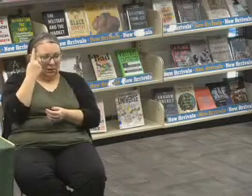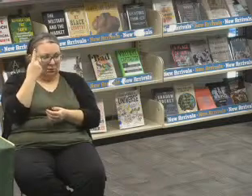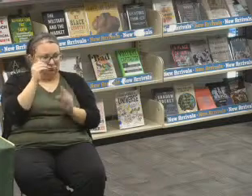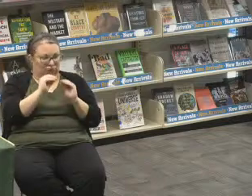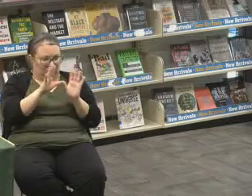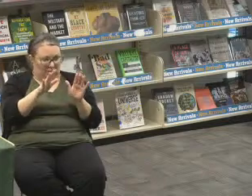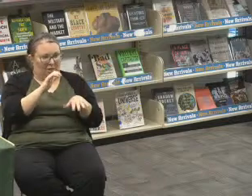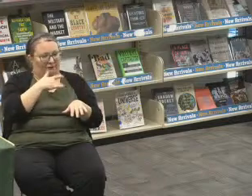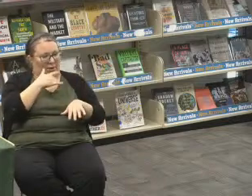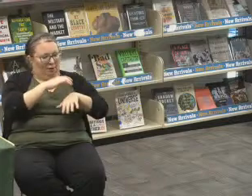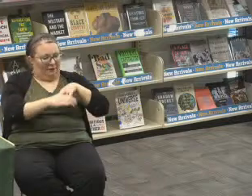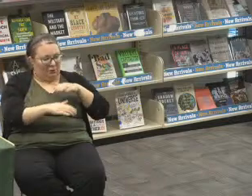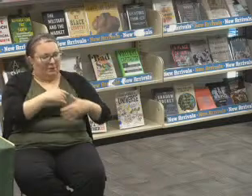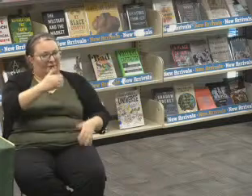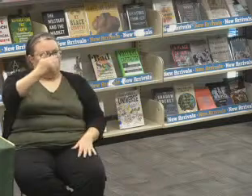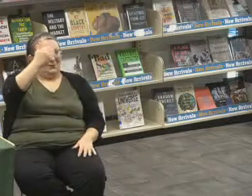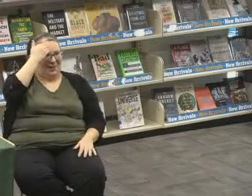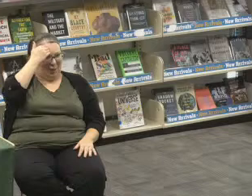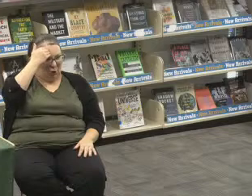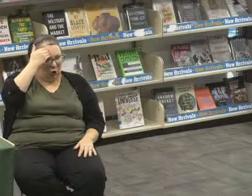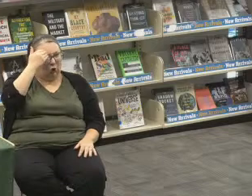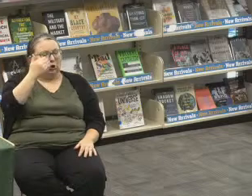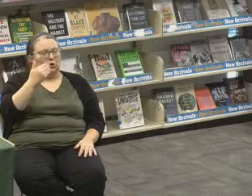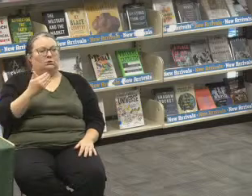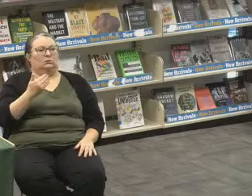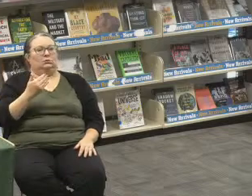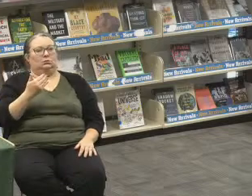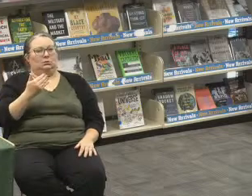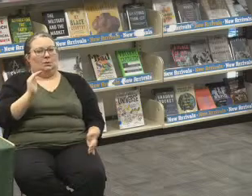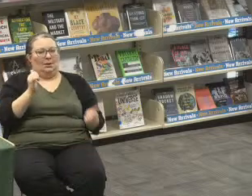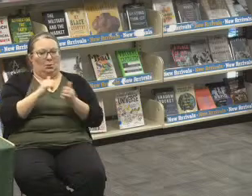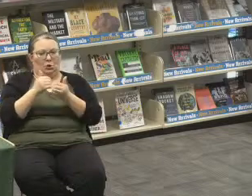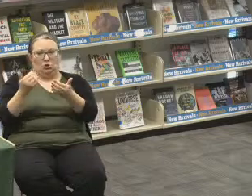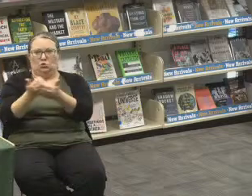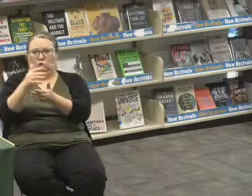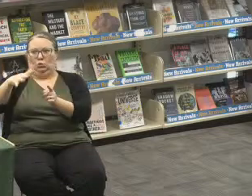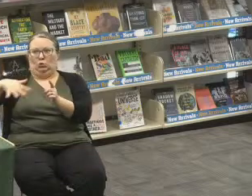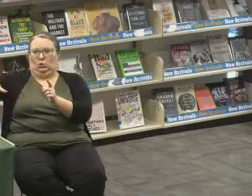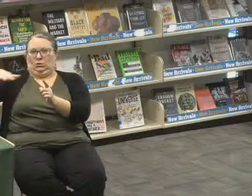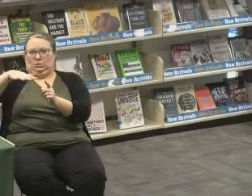they're comfortable with, that they're familiar with, than ones that are new.